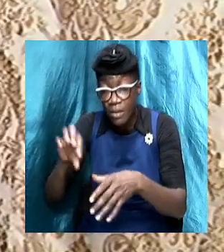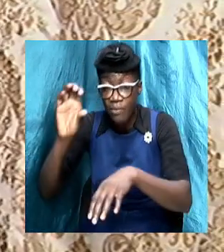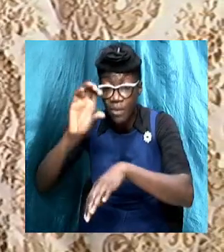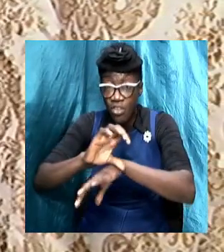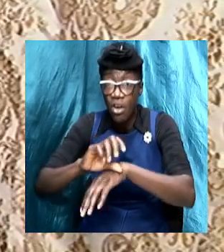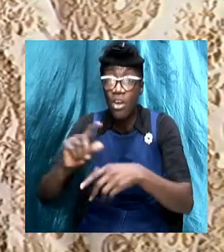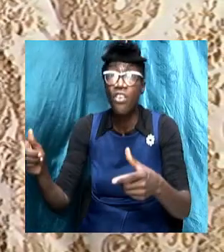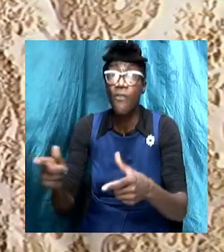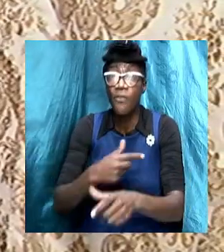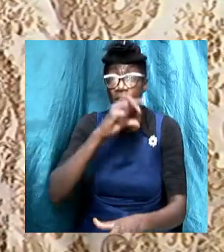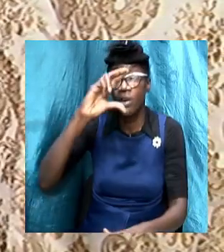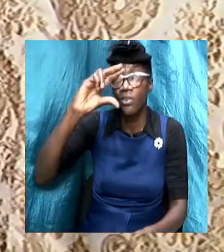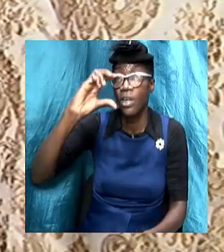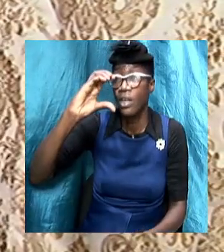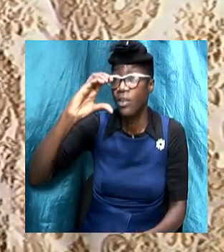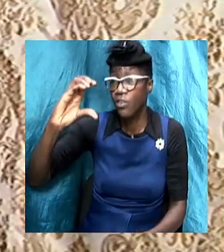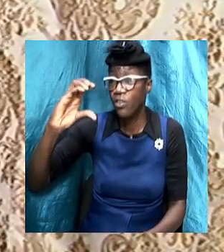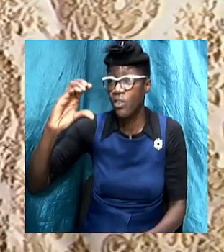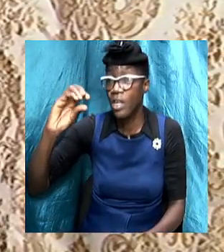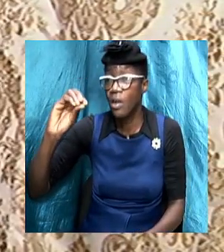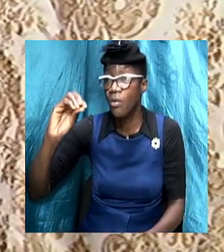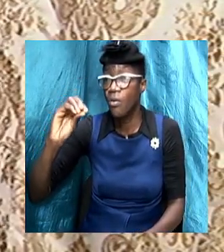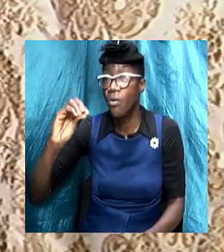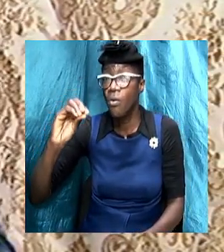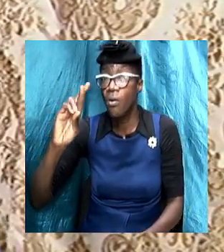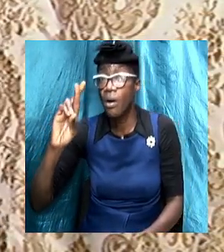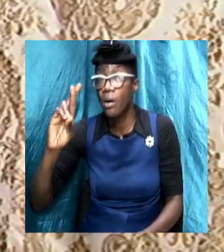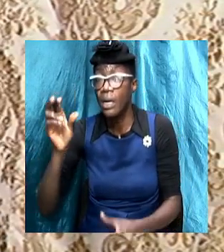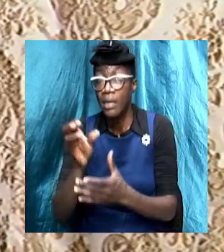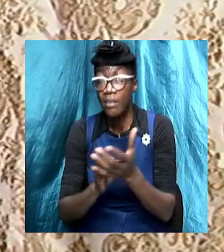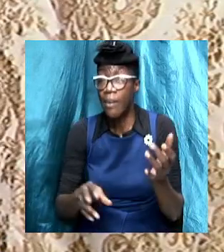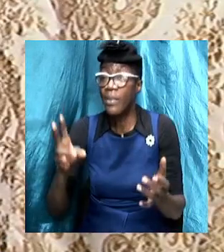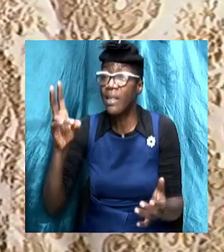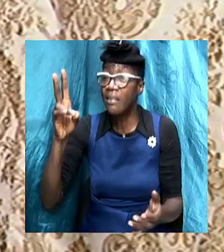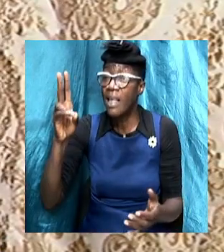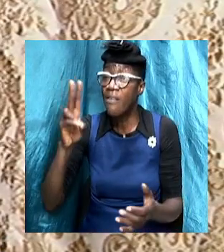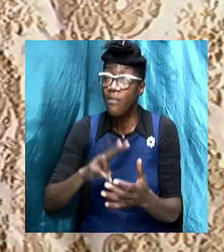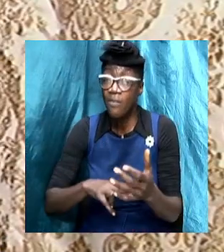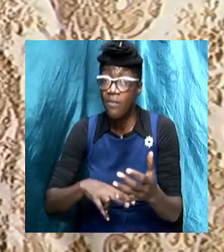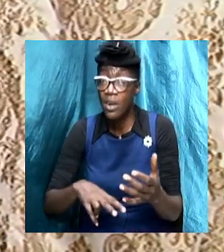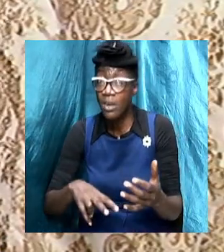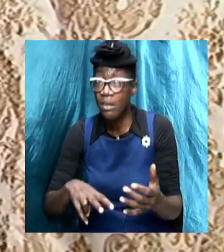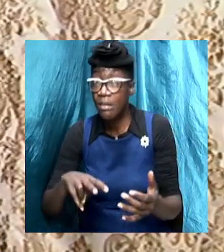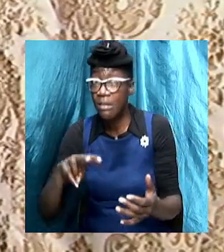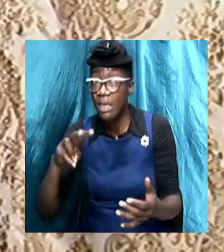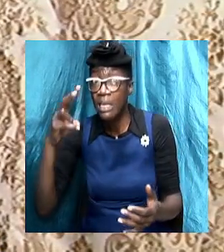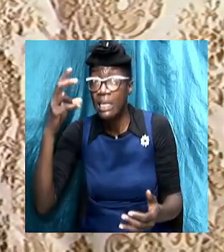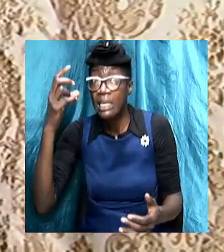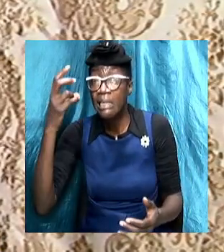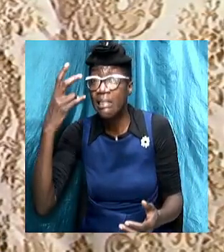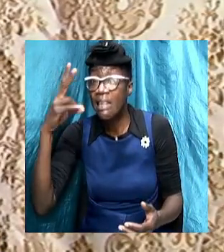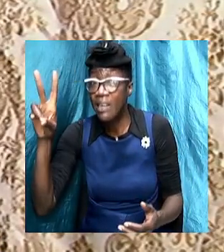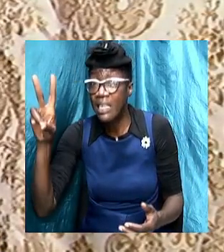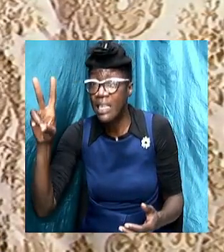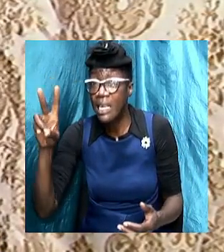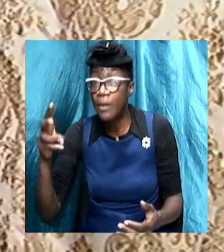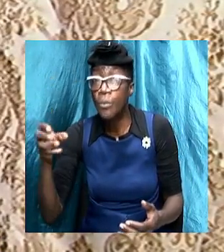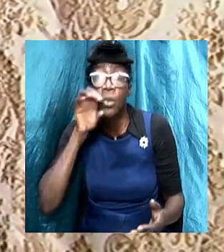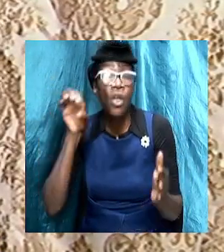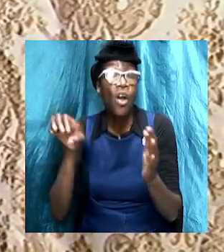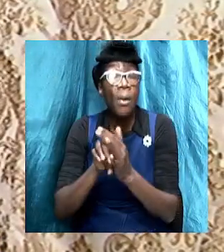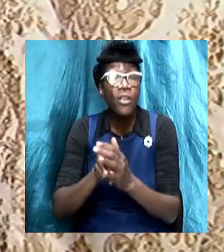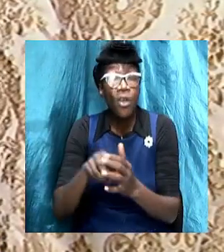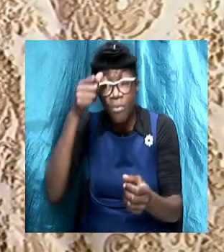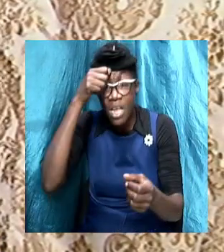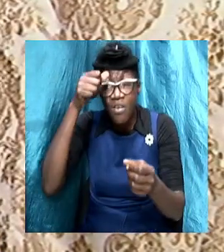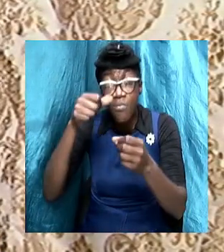4 and verse 7. So we must bring these things into remembrance of the church. And we are commanded not only to bring them into remembrance of